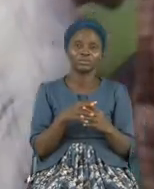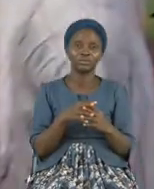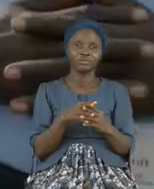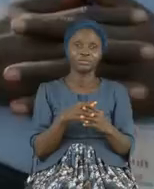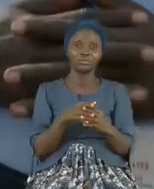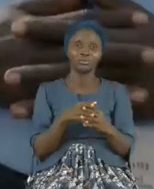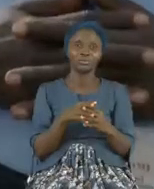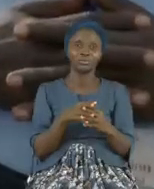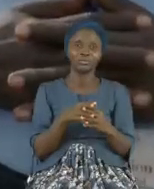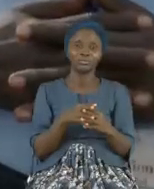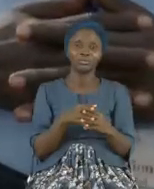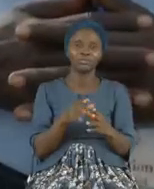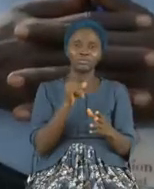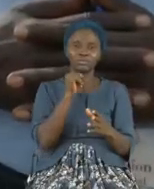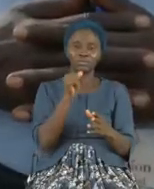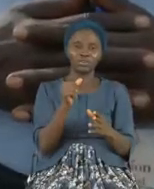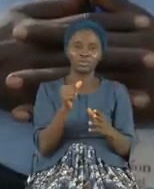Not cringy.